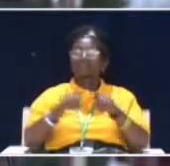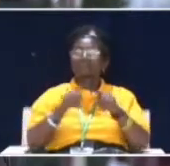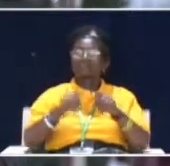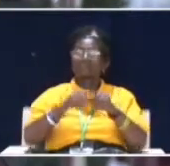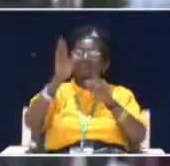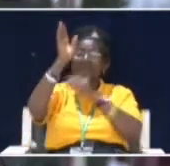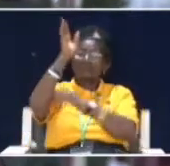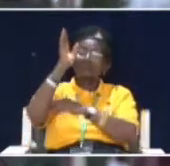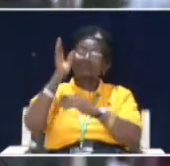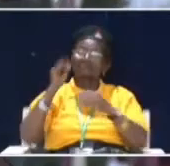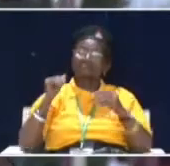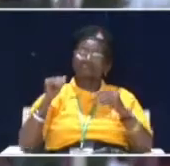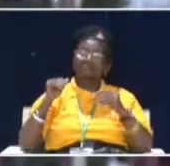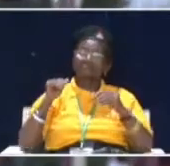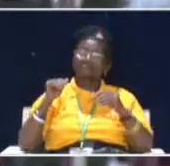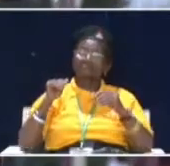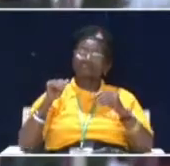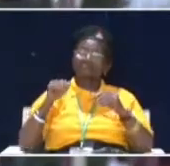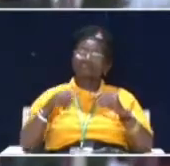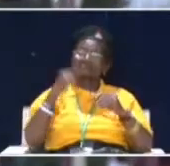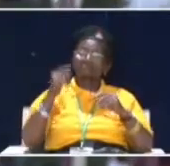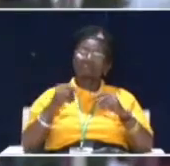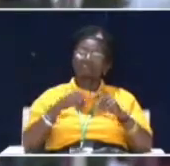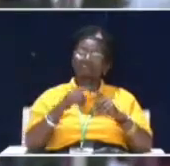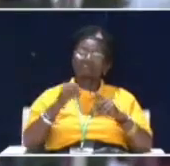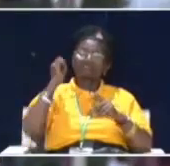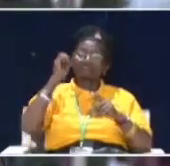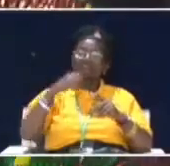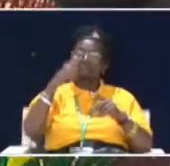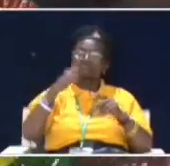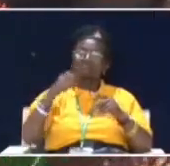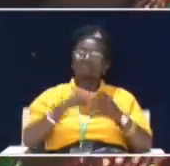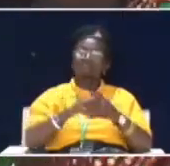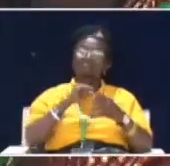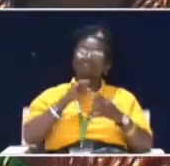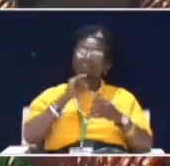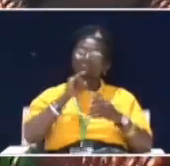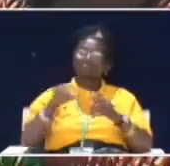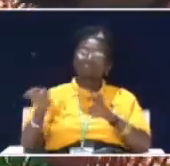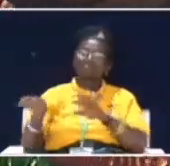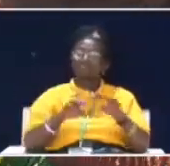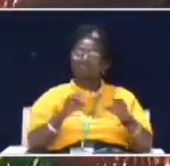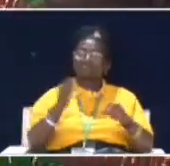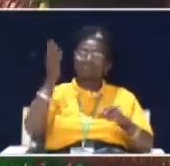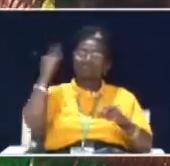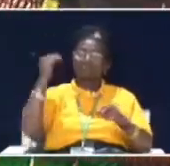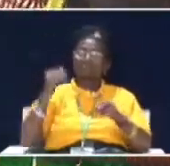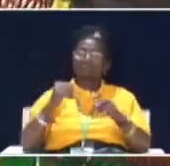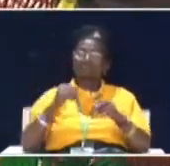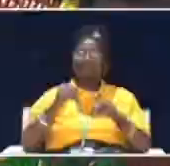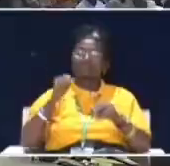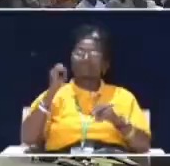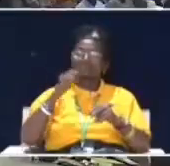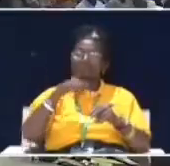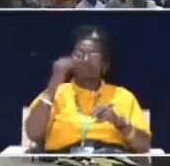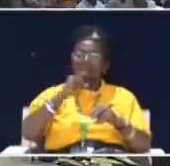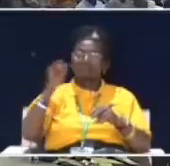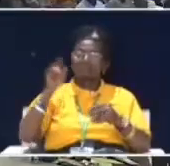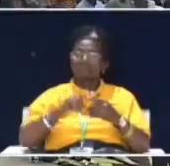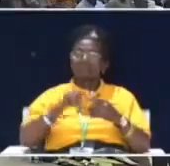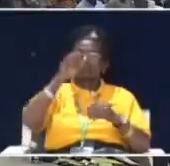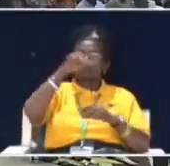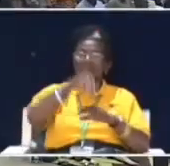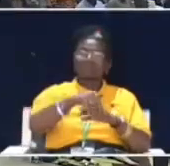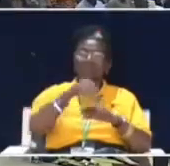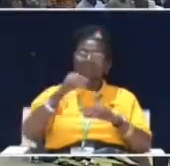God. Ọlọ́run kan náà yìí. Who when he speaks is done. Nígbà tó bá sọ̀rọ̀ tó jẹ́ pé ṣíṣe ni. He is saying tonight. Ó sọ